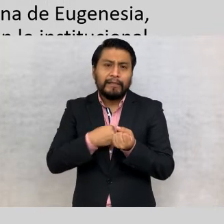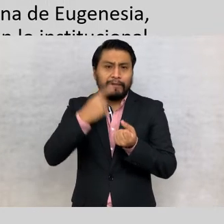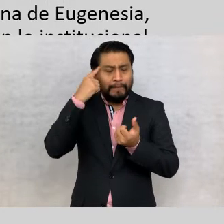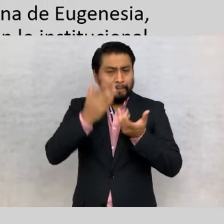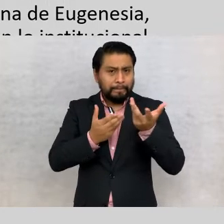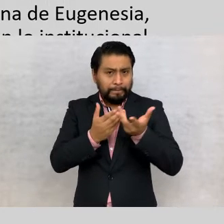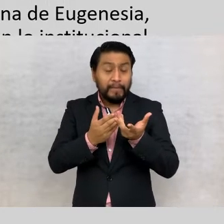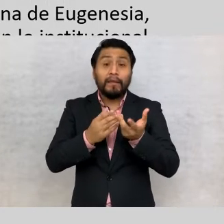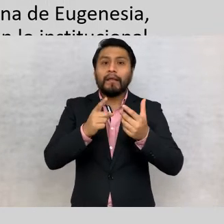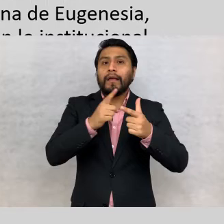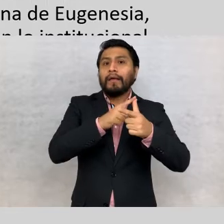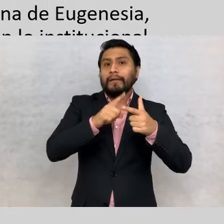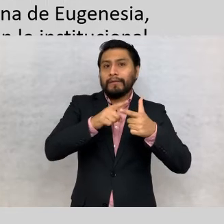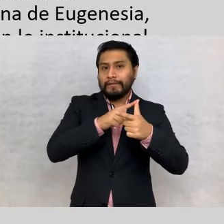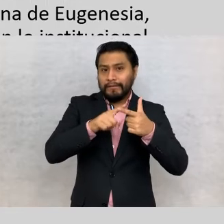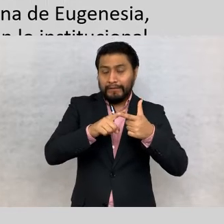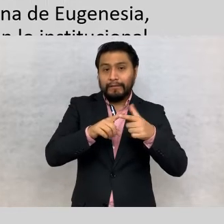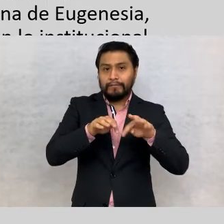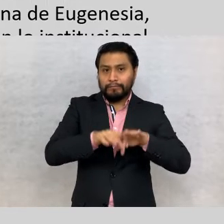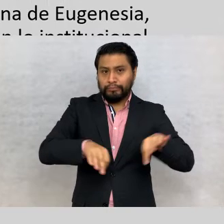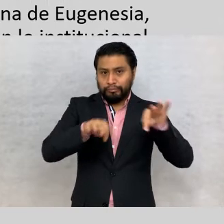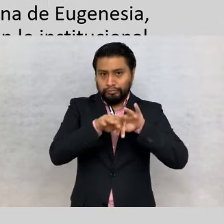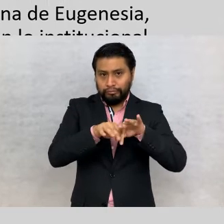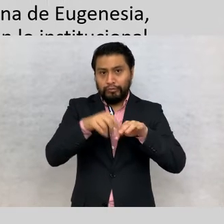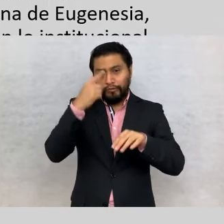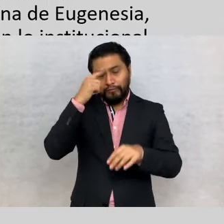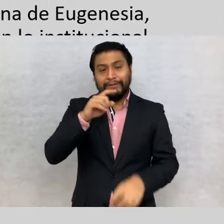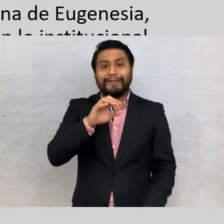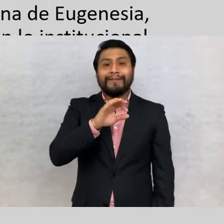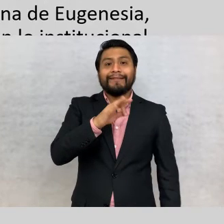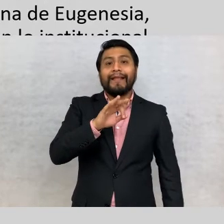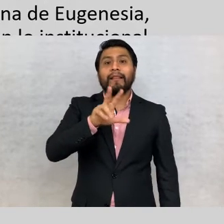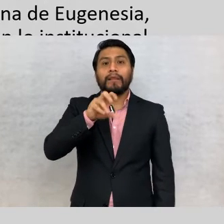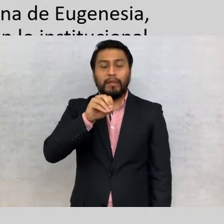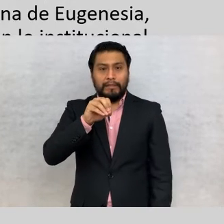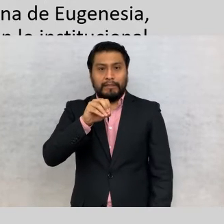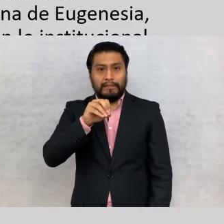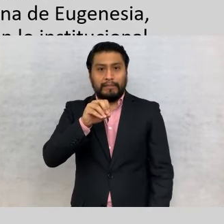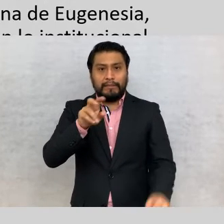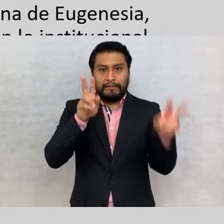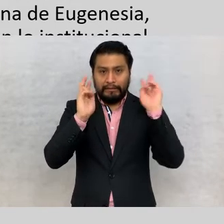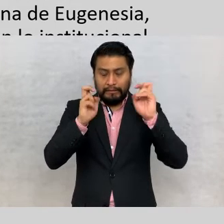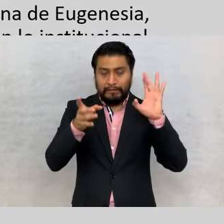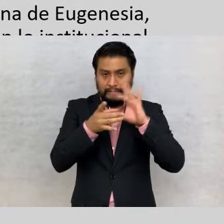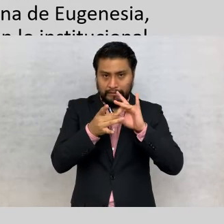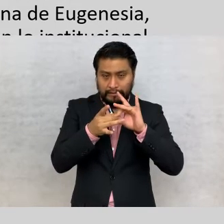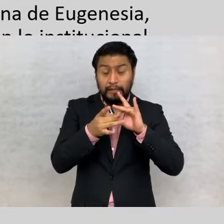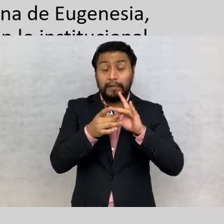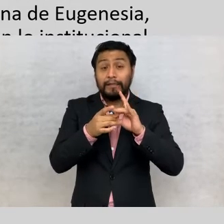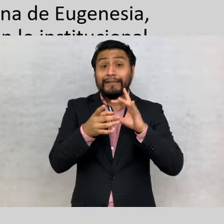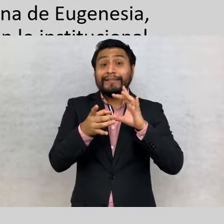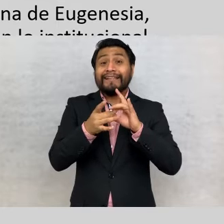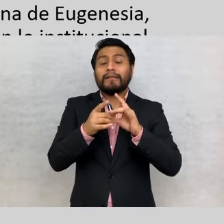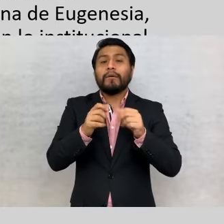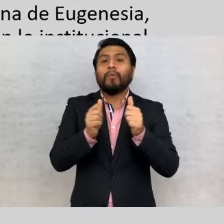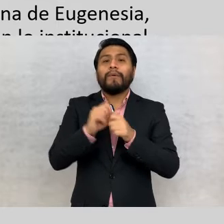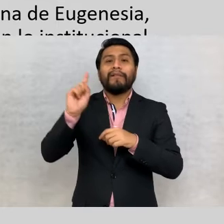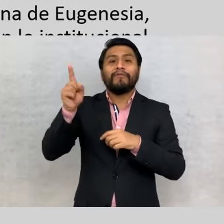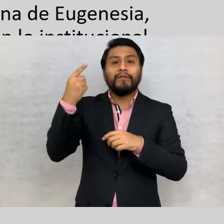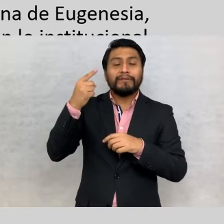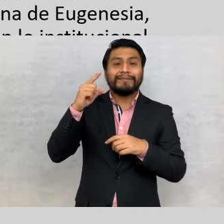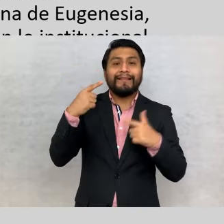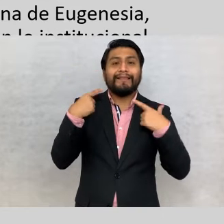key aspects towards the end of the 1930s, fundamentally with the first